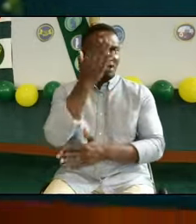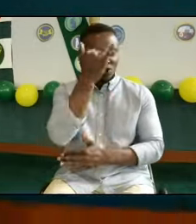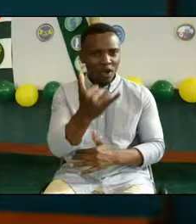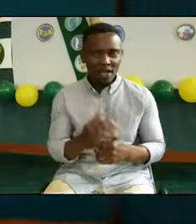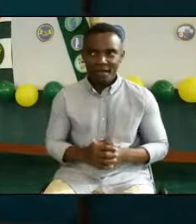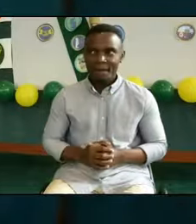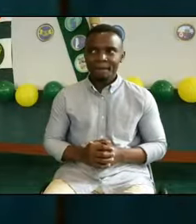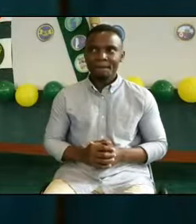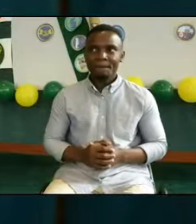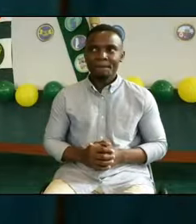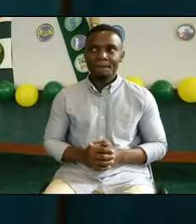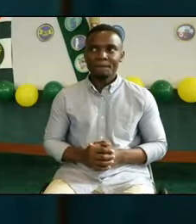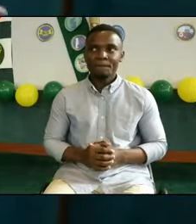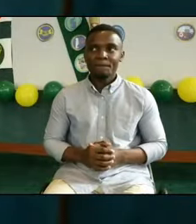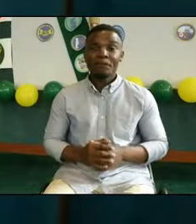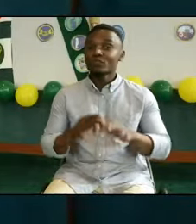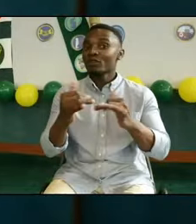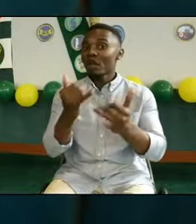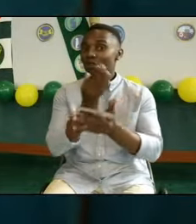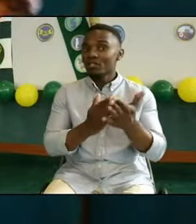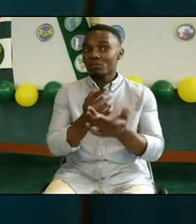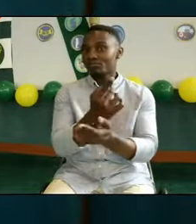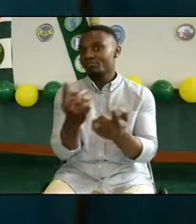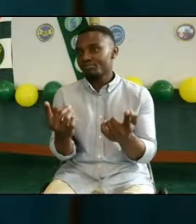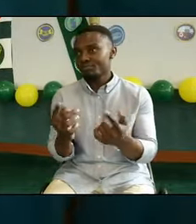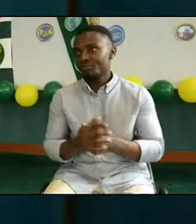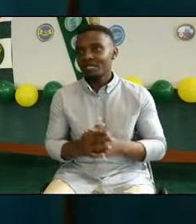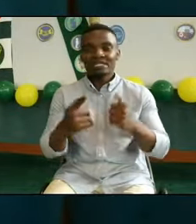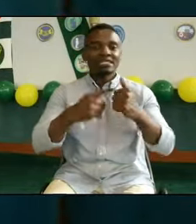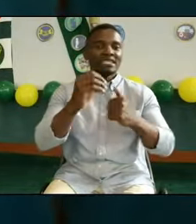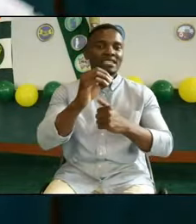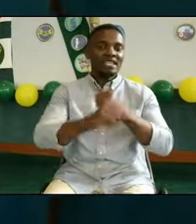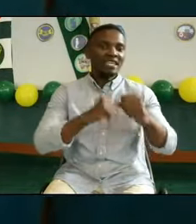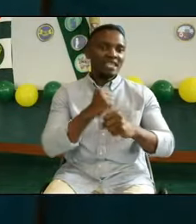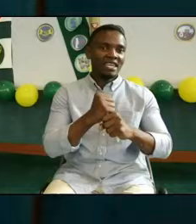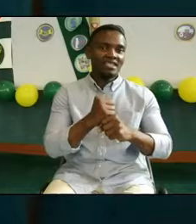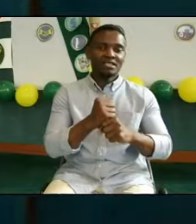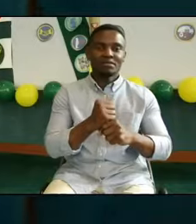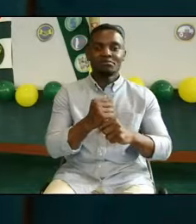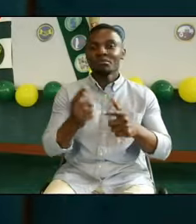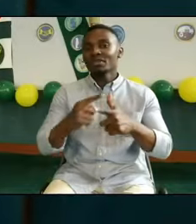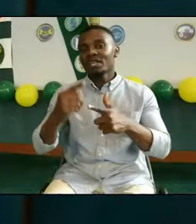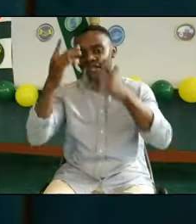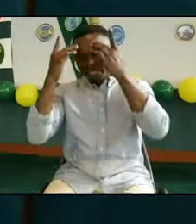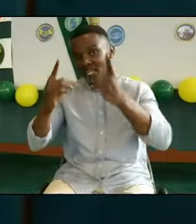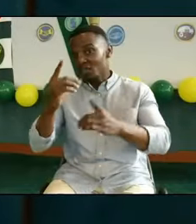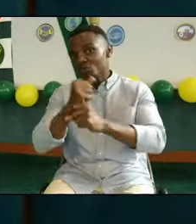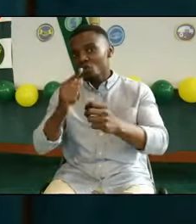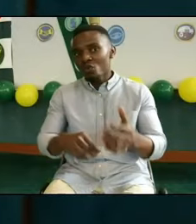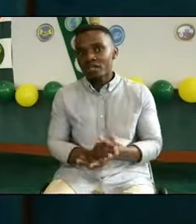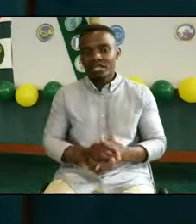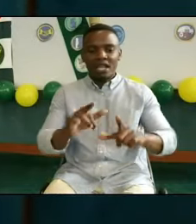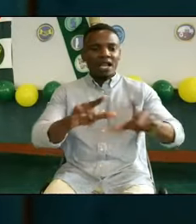we realize that we are in 60 years, and we are now about to die, we say, "Oh, let me sell all the lands. The children, when they grow, they'll look for